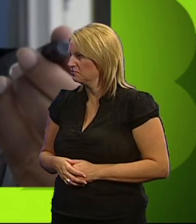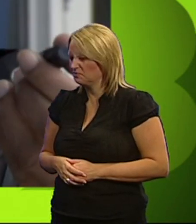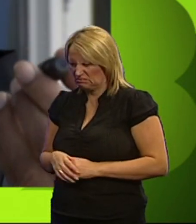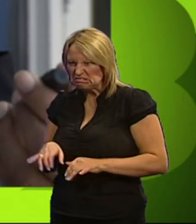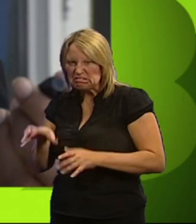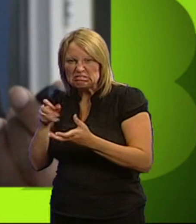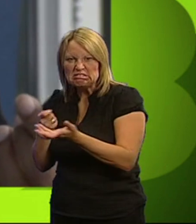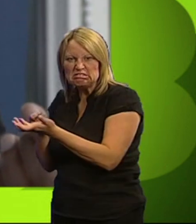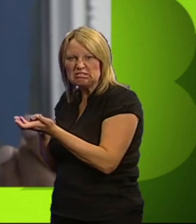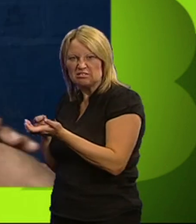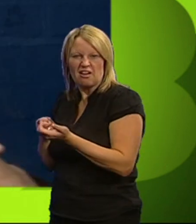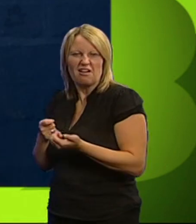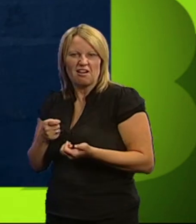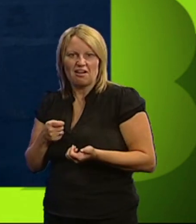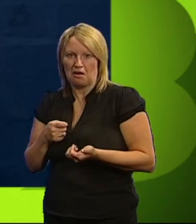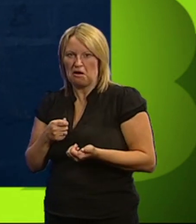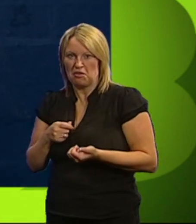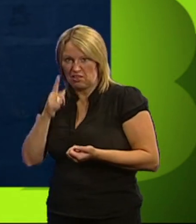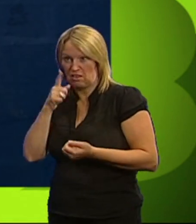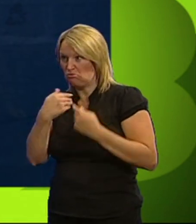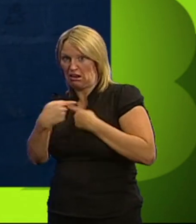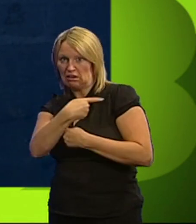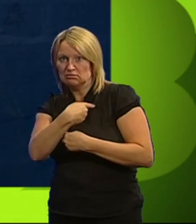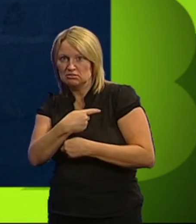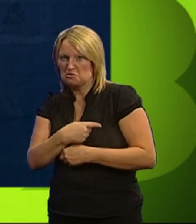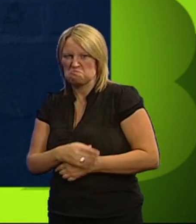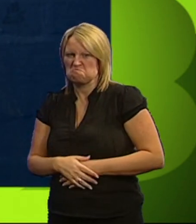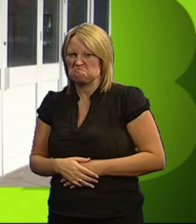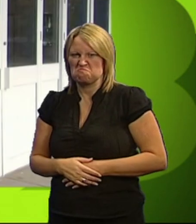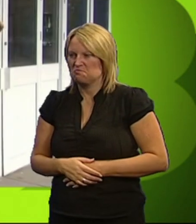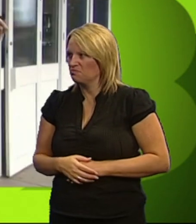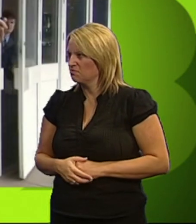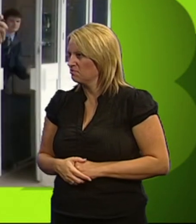Vermin busters? Clever, eh? And you reckon we won't get recognised? No.